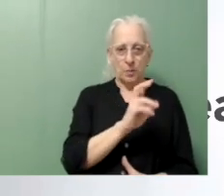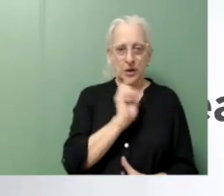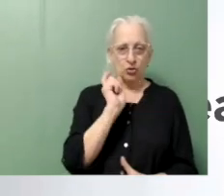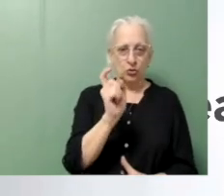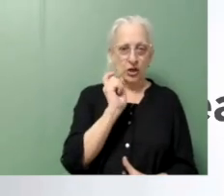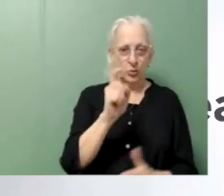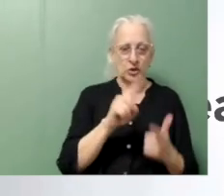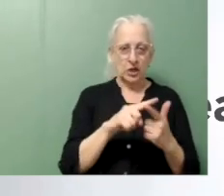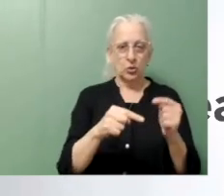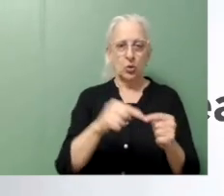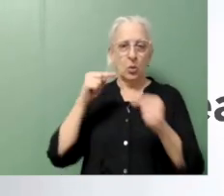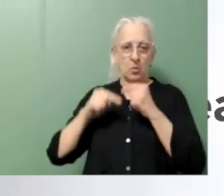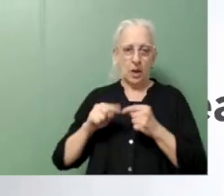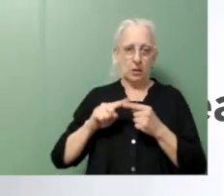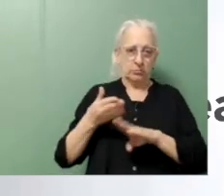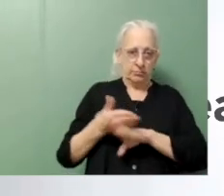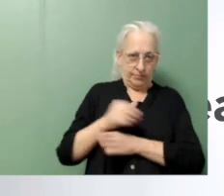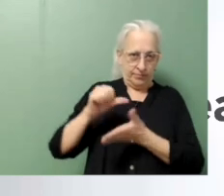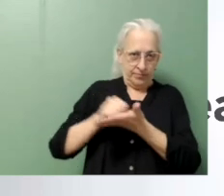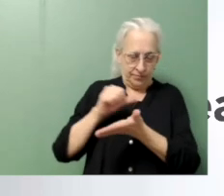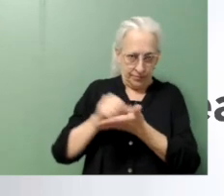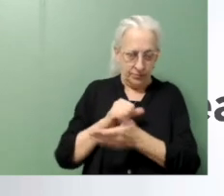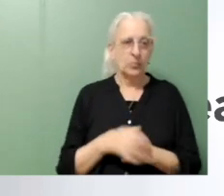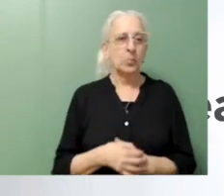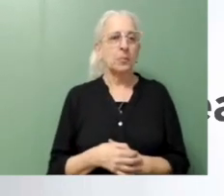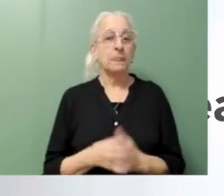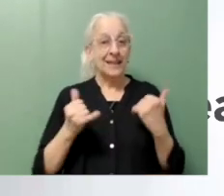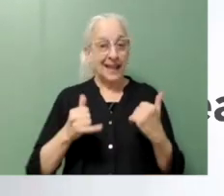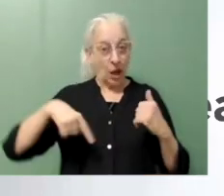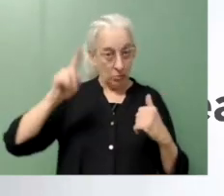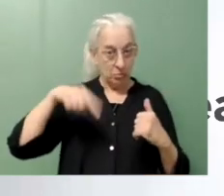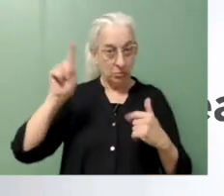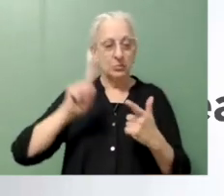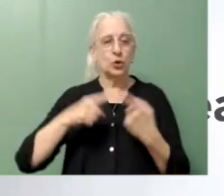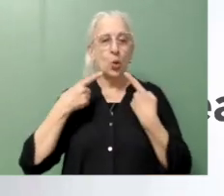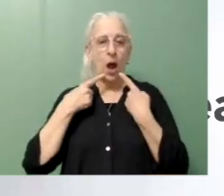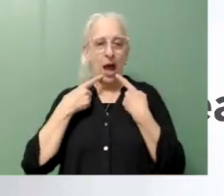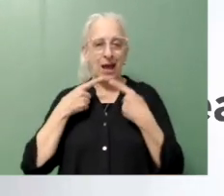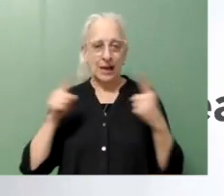previous page. Then scroll down to Announcements.